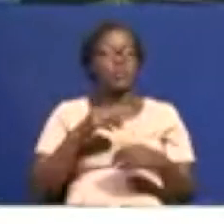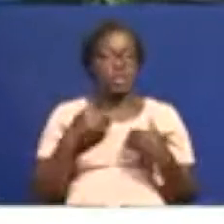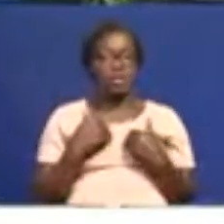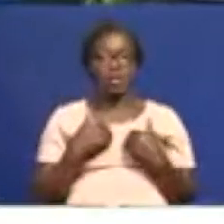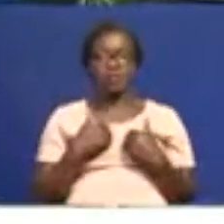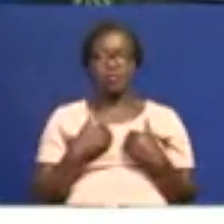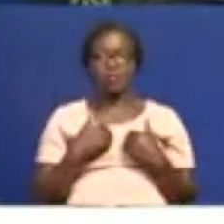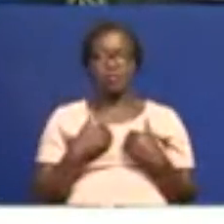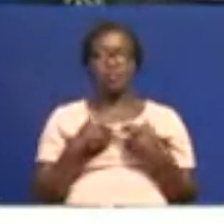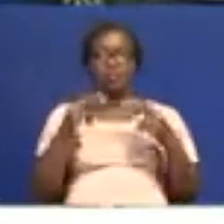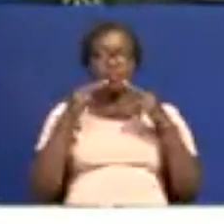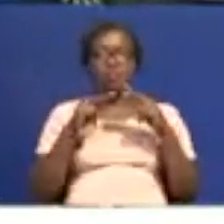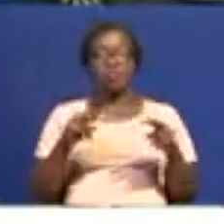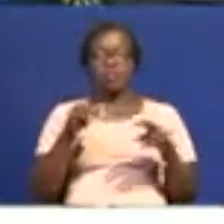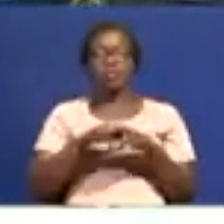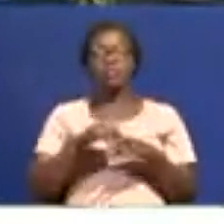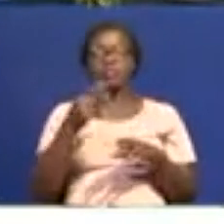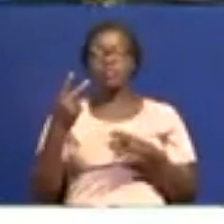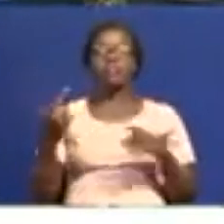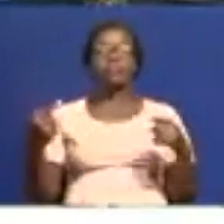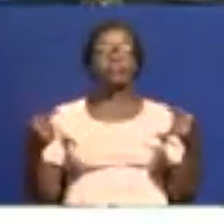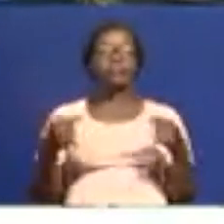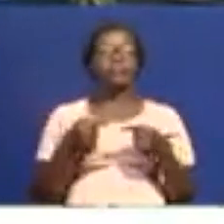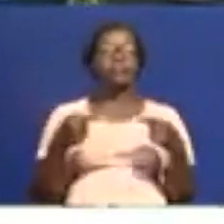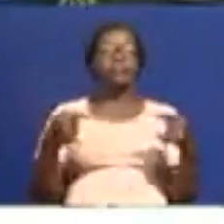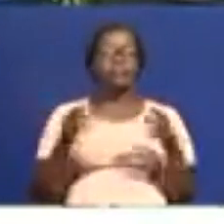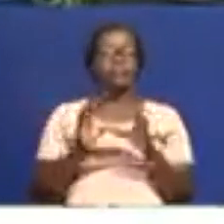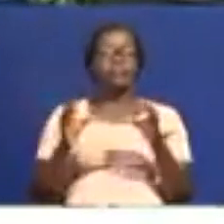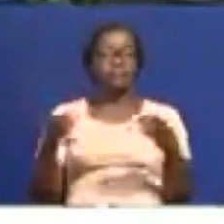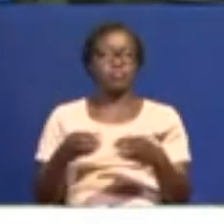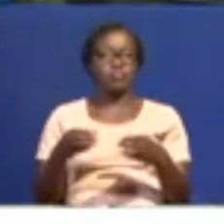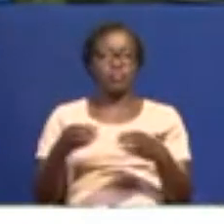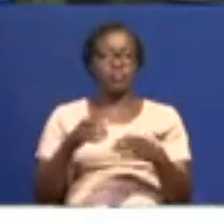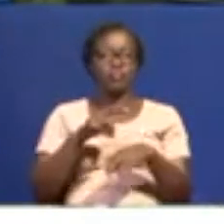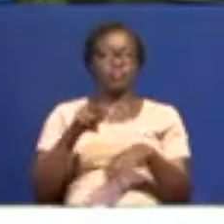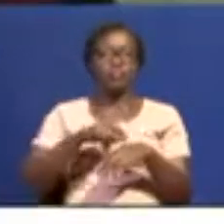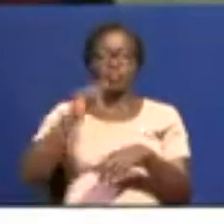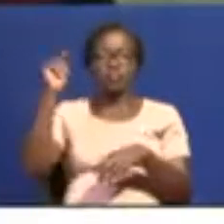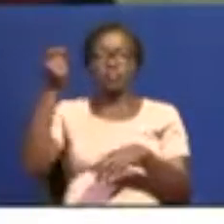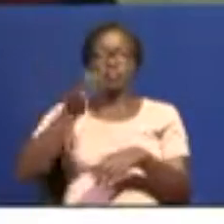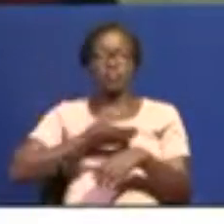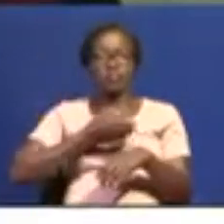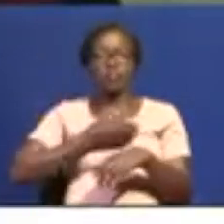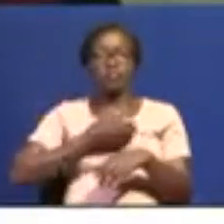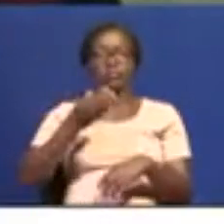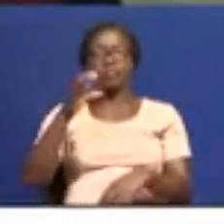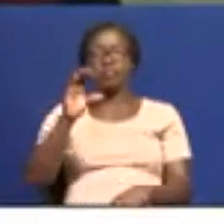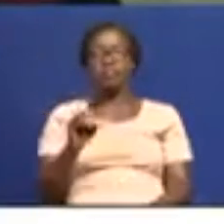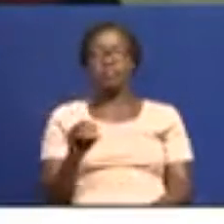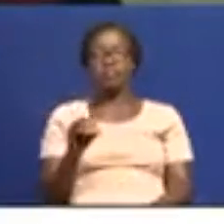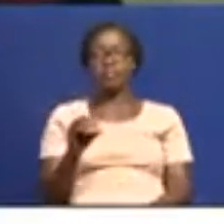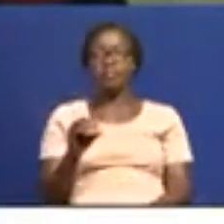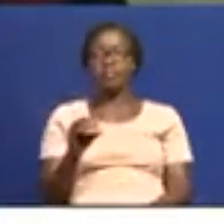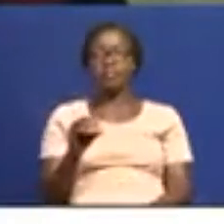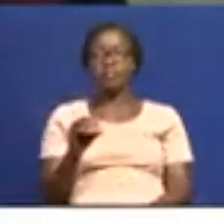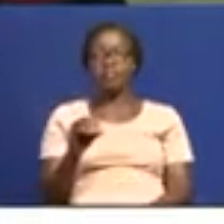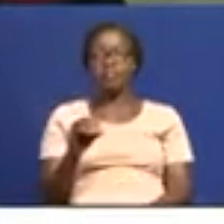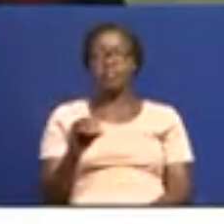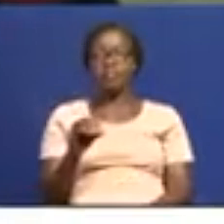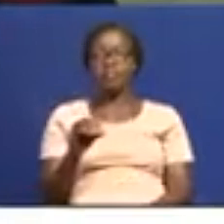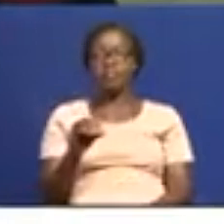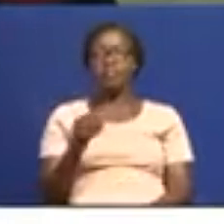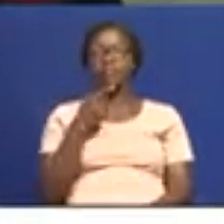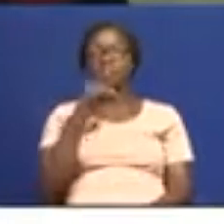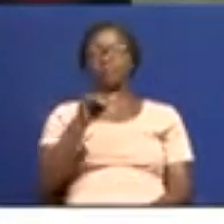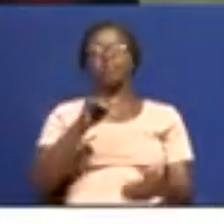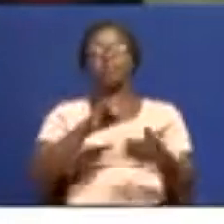to bring peace among 2 warring communities. National Heroes Council Chief Executive Officer Charles Wambia revealed